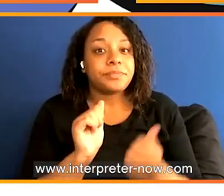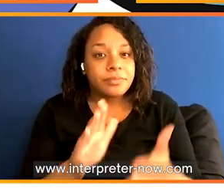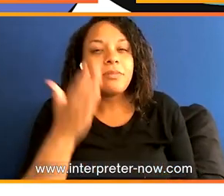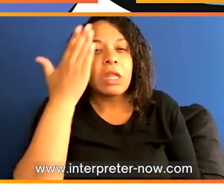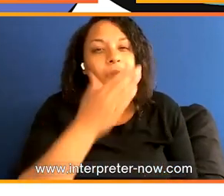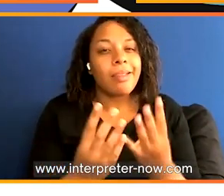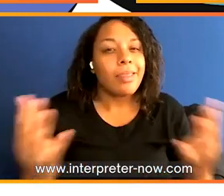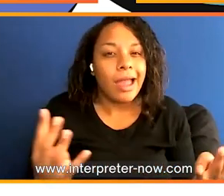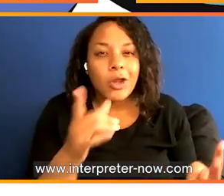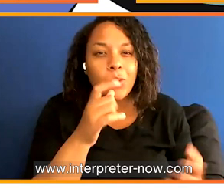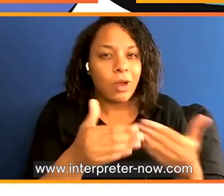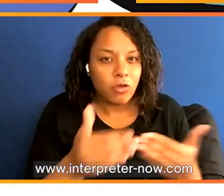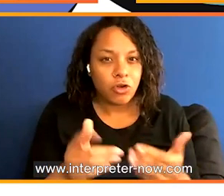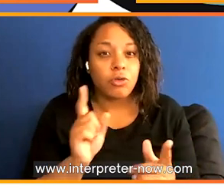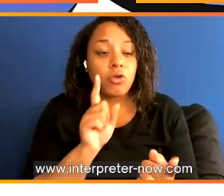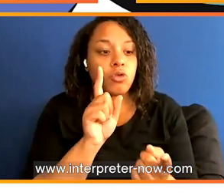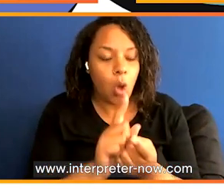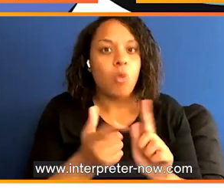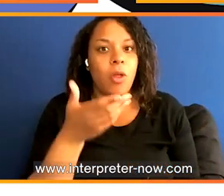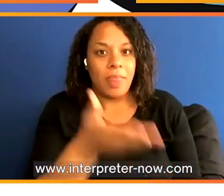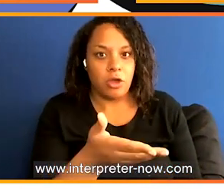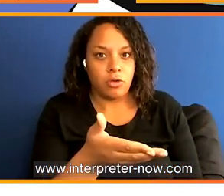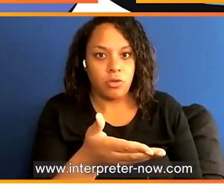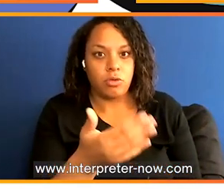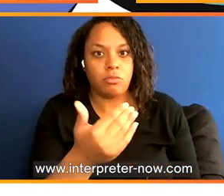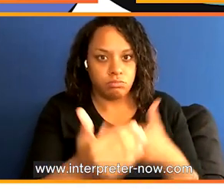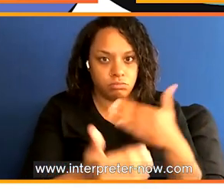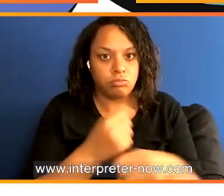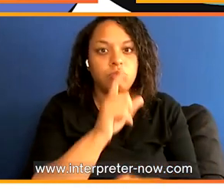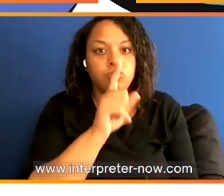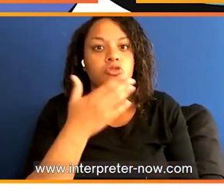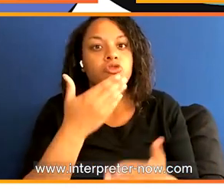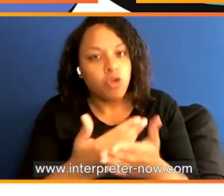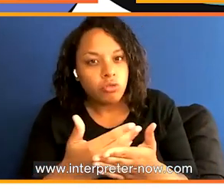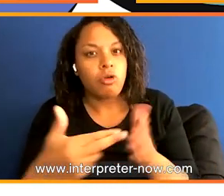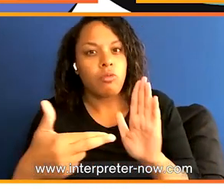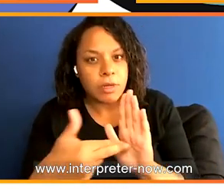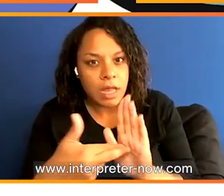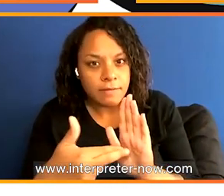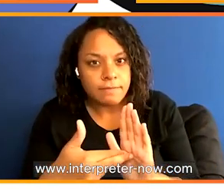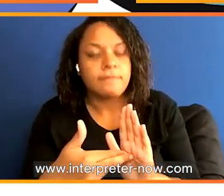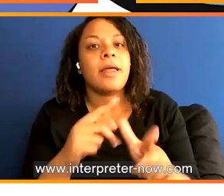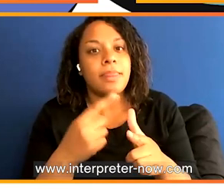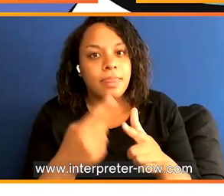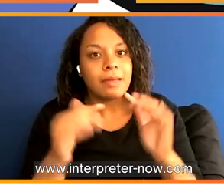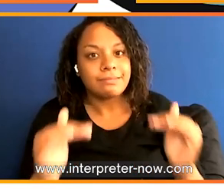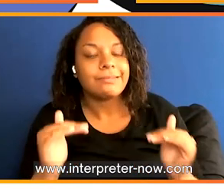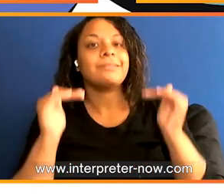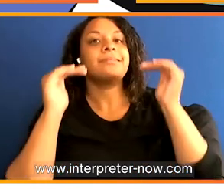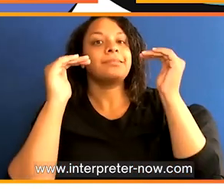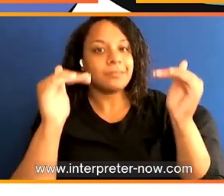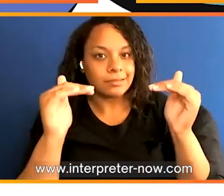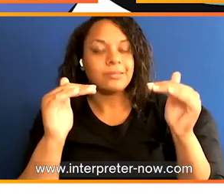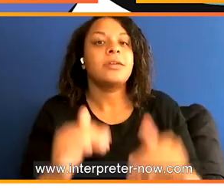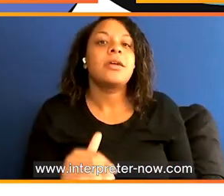doing this is you go to the front line, whoever your front line is, start there and make sure that there's a good representation of that. And